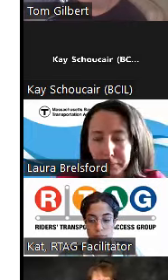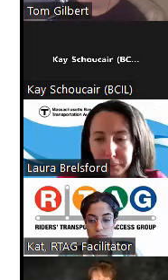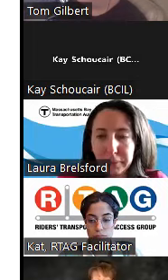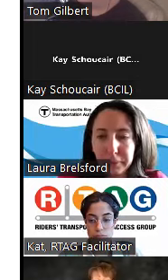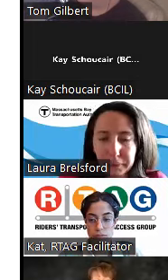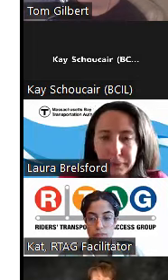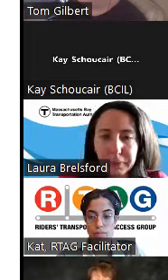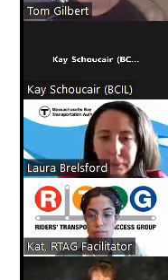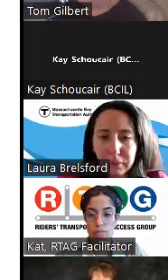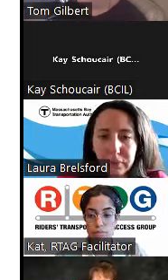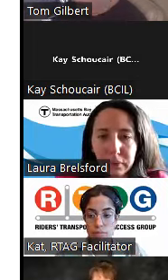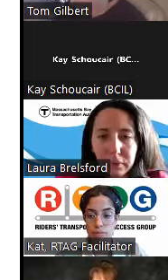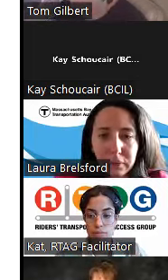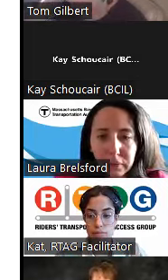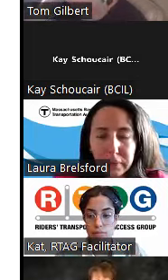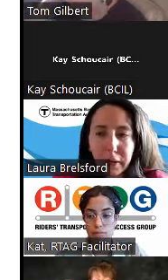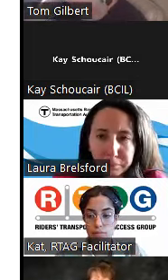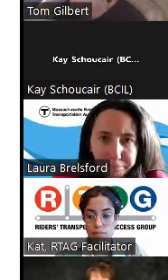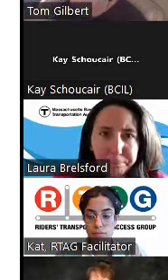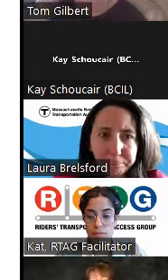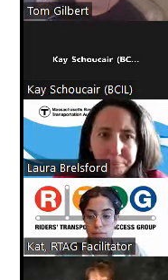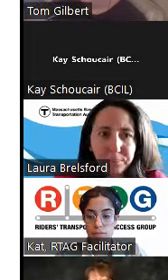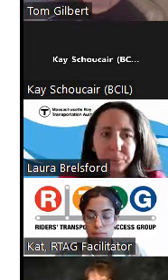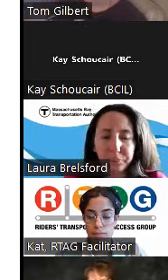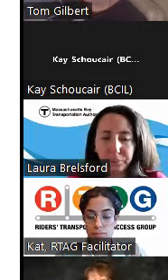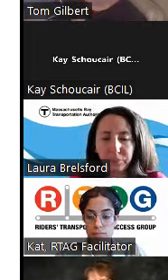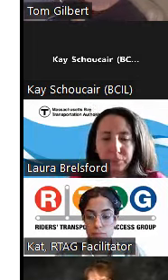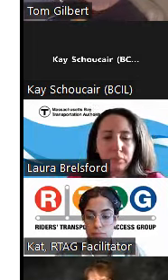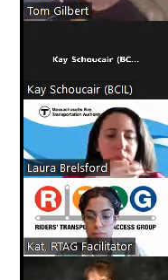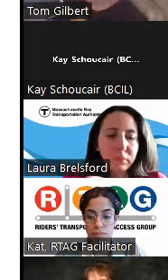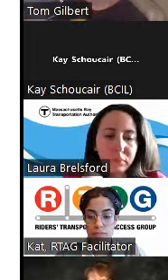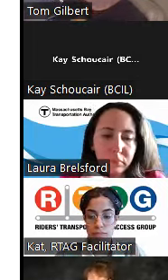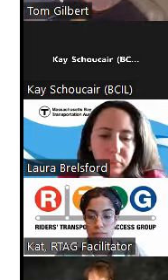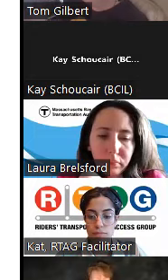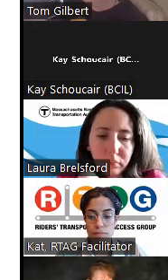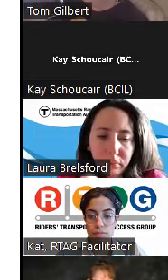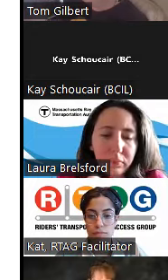thick or just way too thin. Yeah. And it's not,